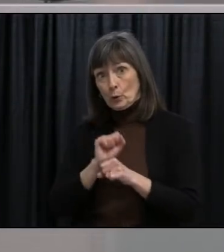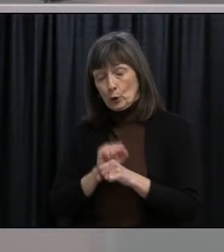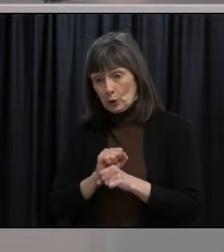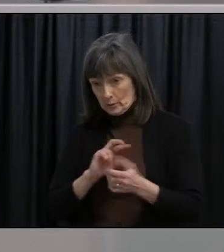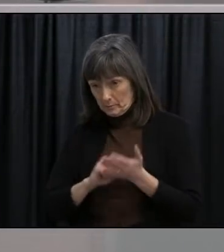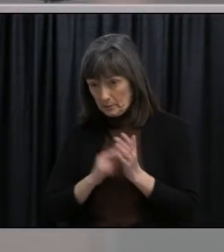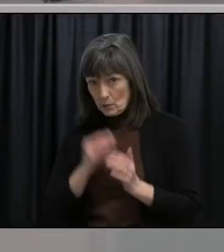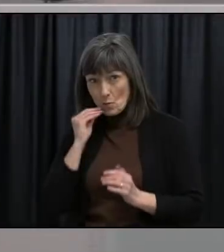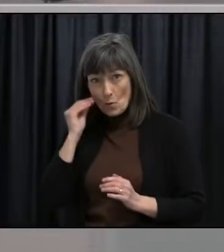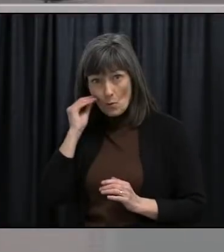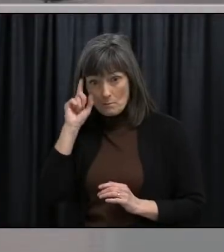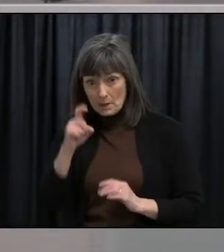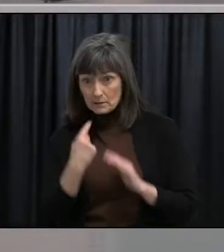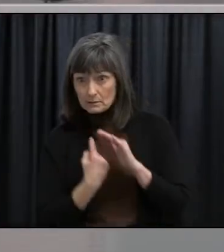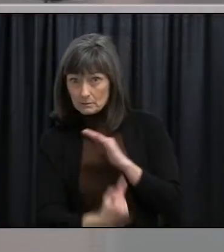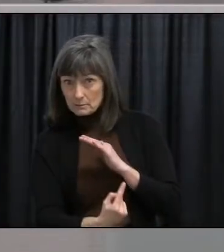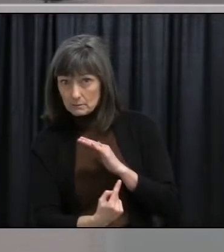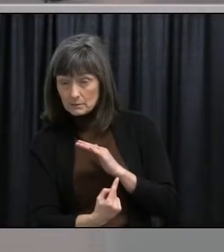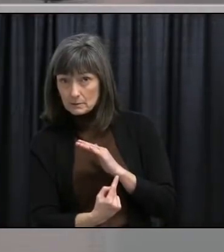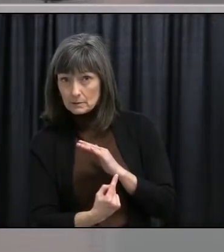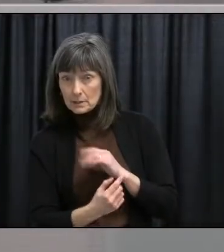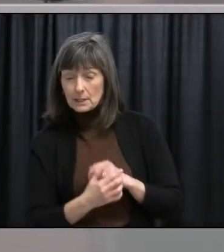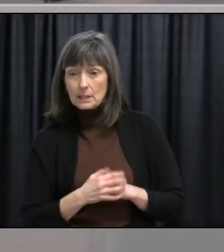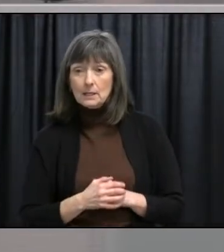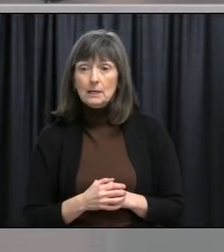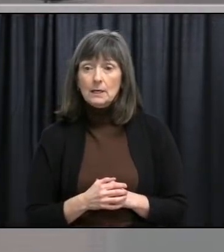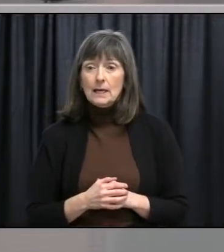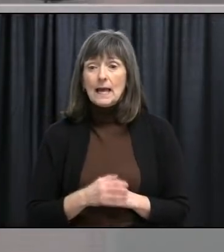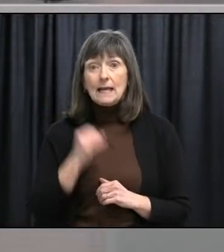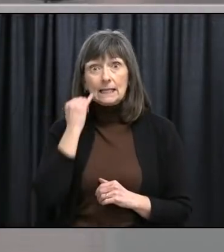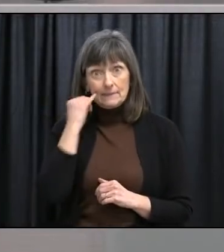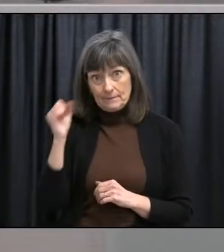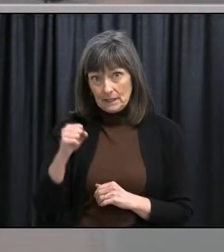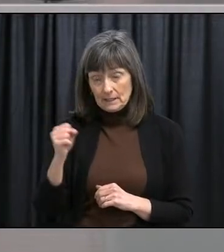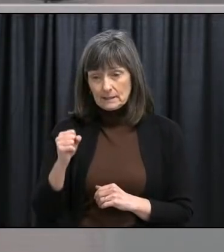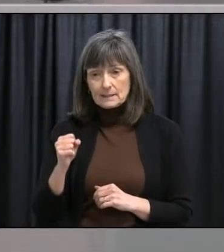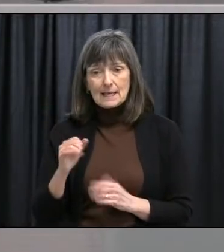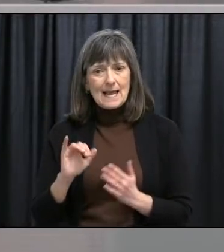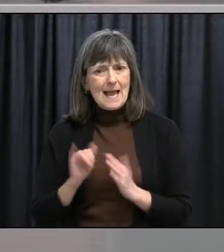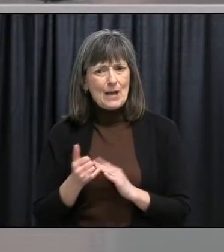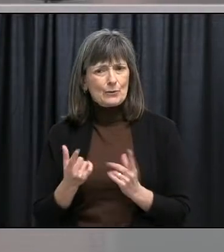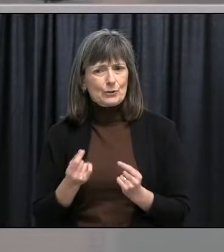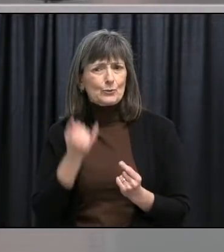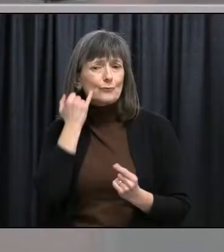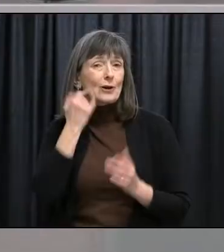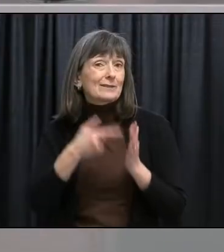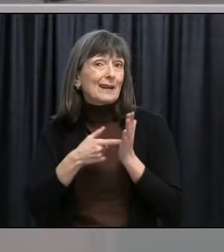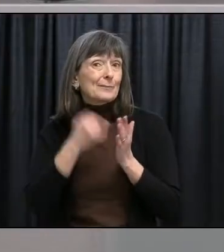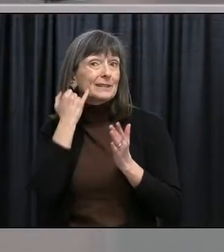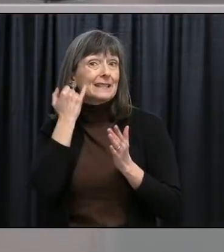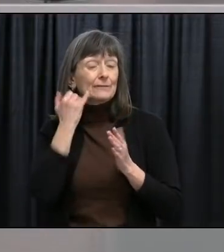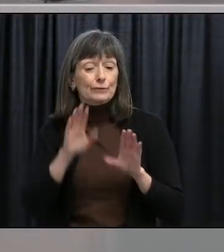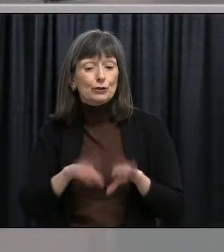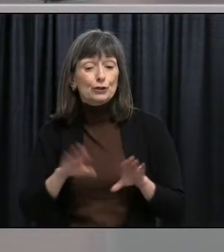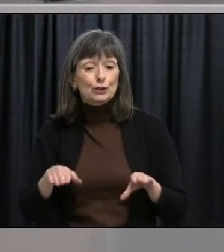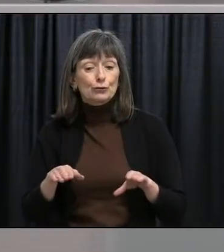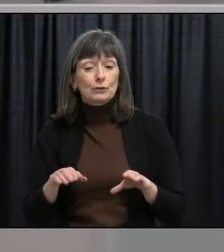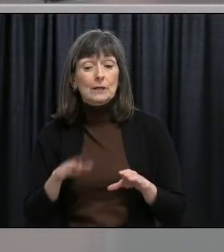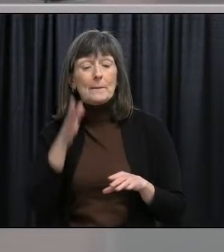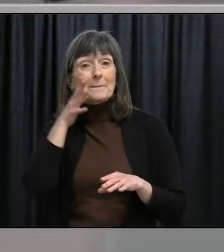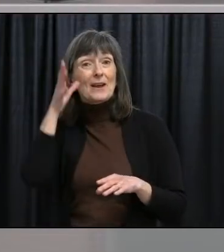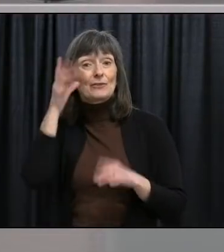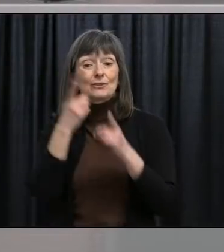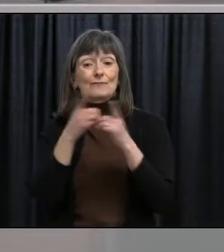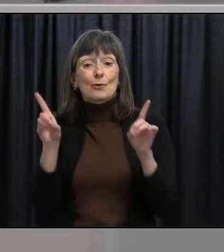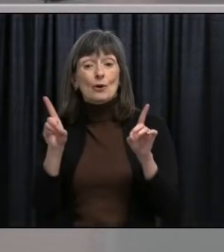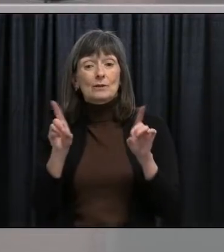case, how would you recommend somebody in that situation who has shared custody handle that situation? I don't